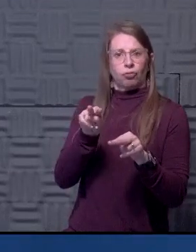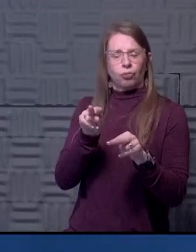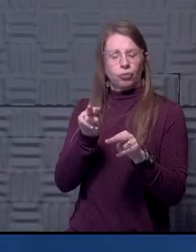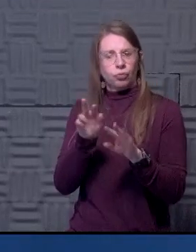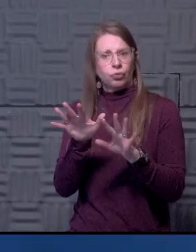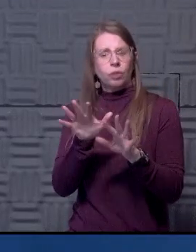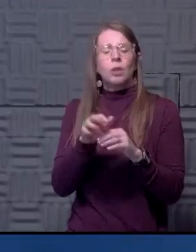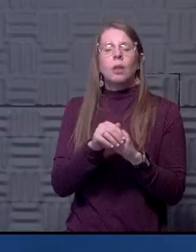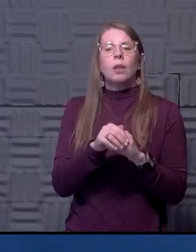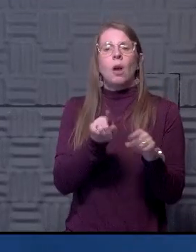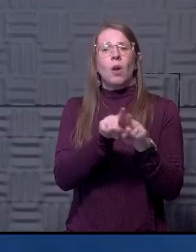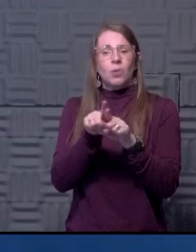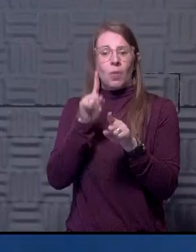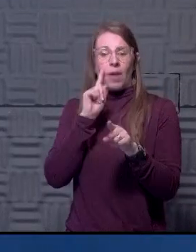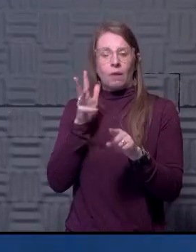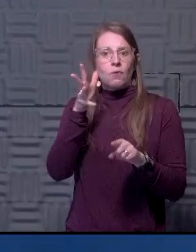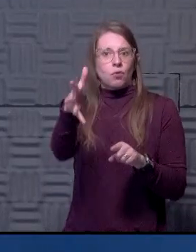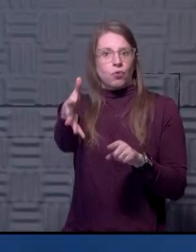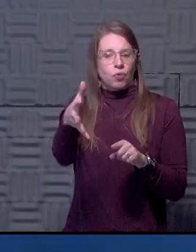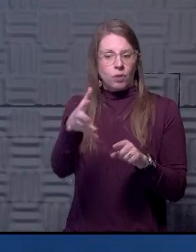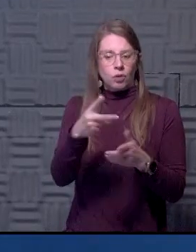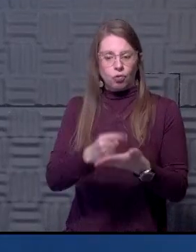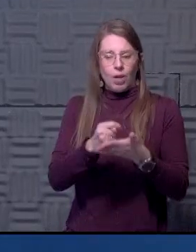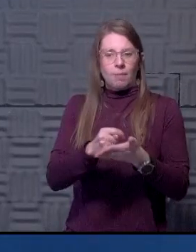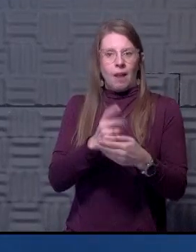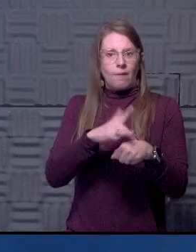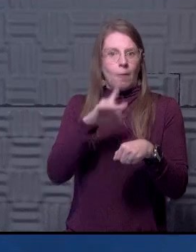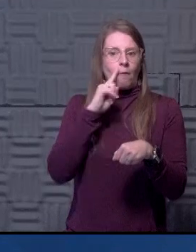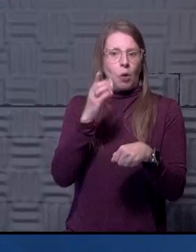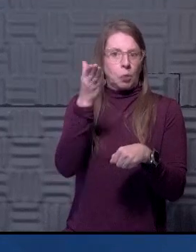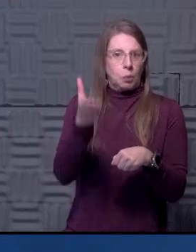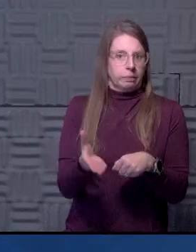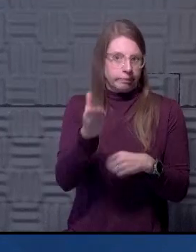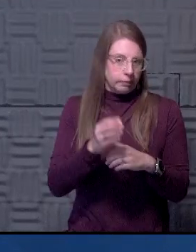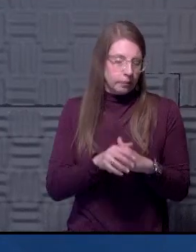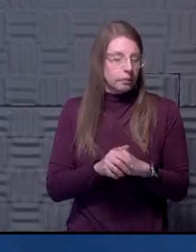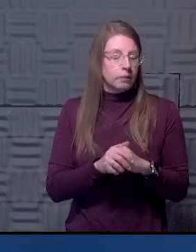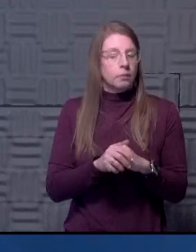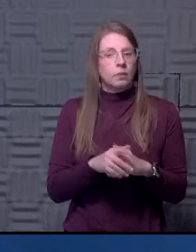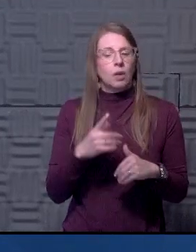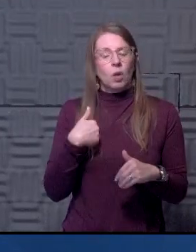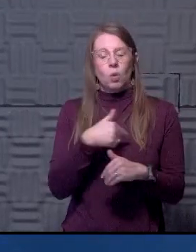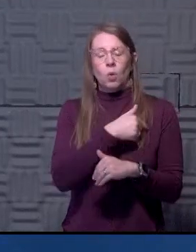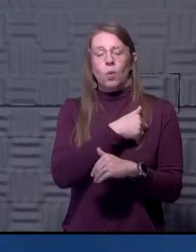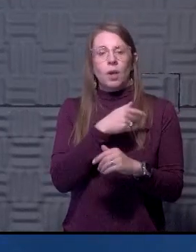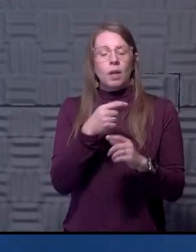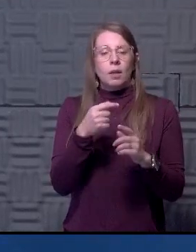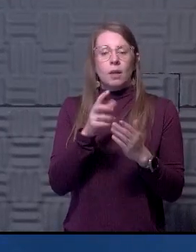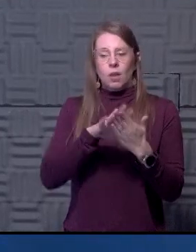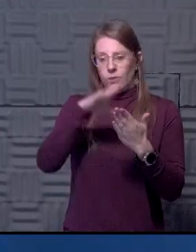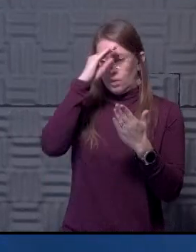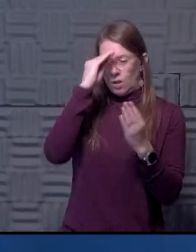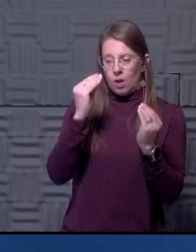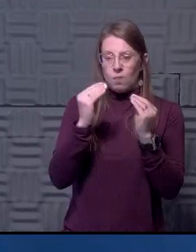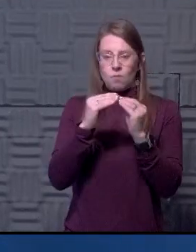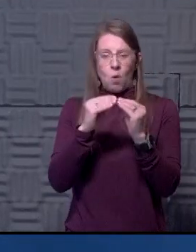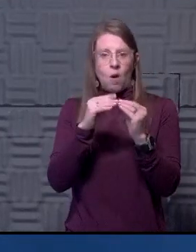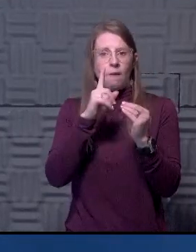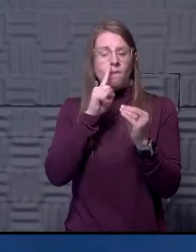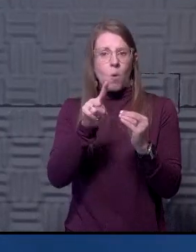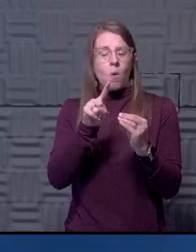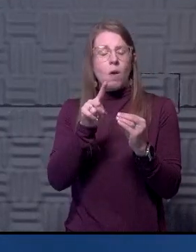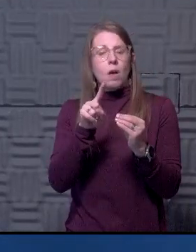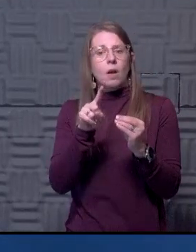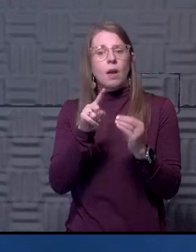potentially think about down the road what treatments we'll have available. And we're continuing to expand our armamentarium and outpatient treatment for